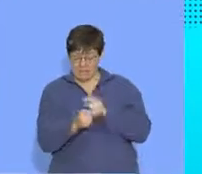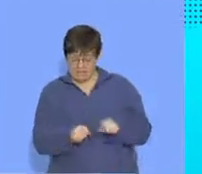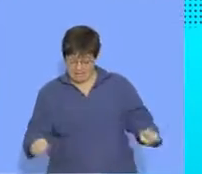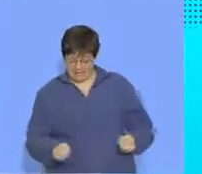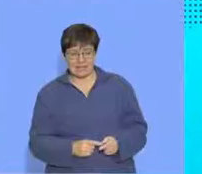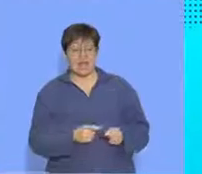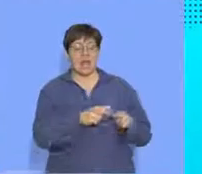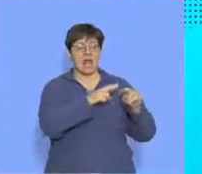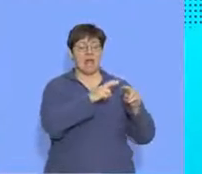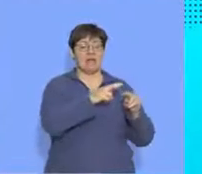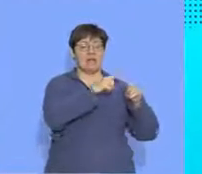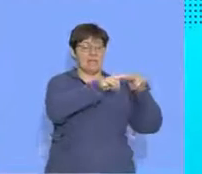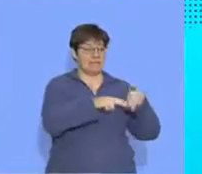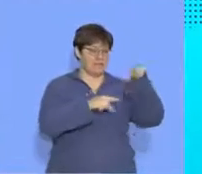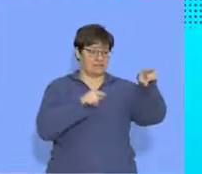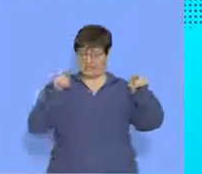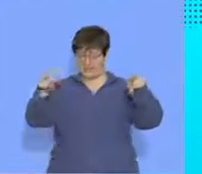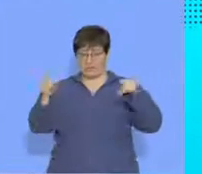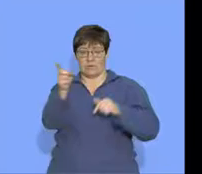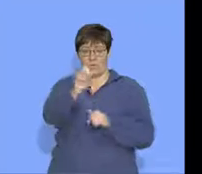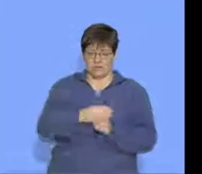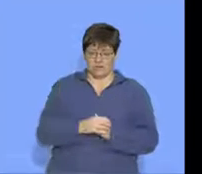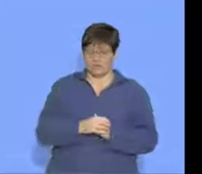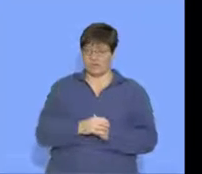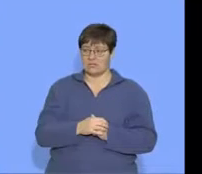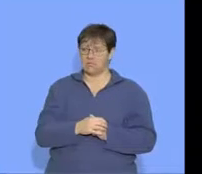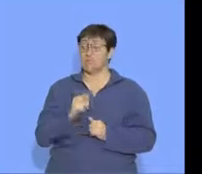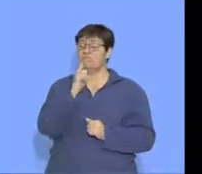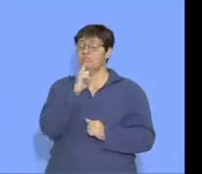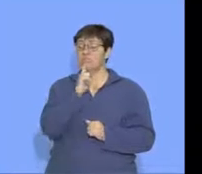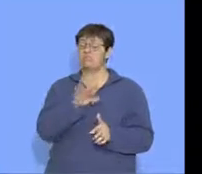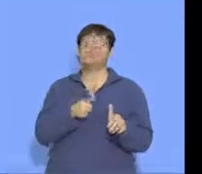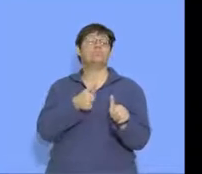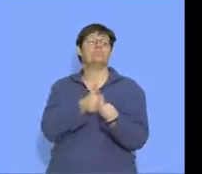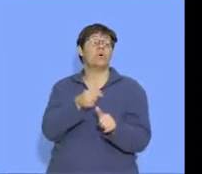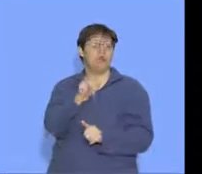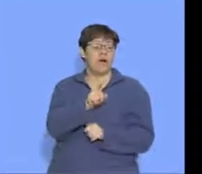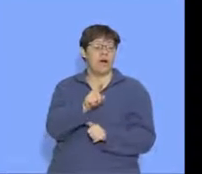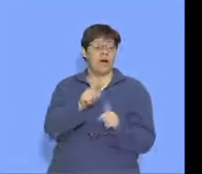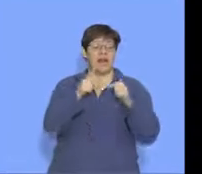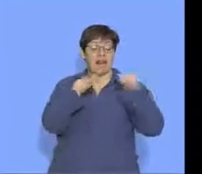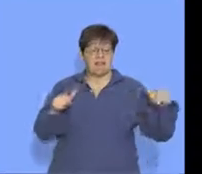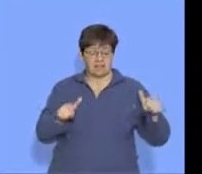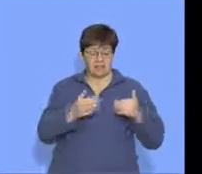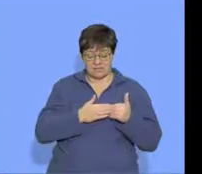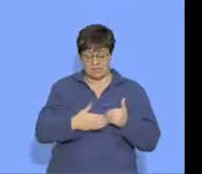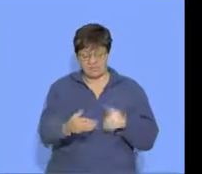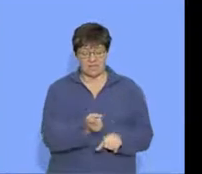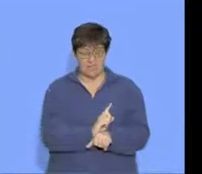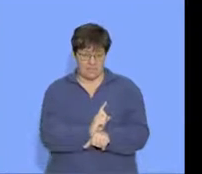And in this case, we know that looking at this, we're obviously tracking levels over a period of